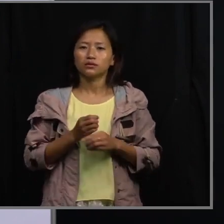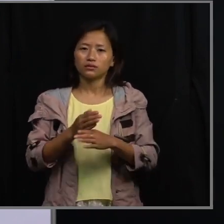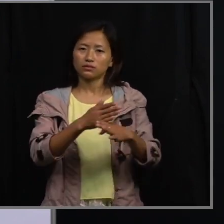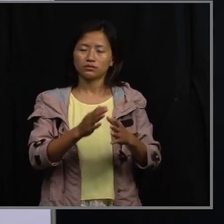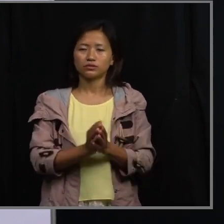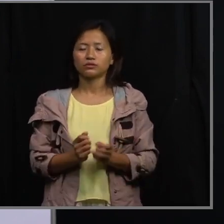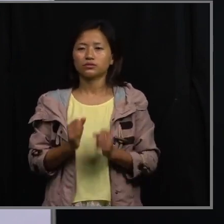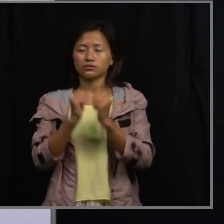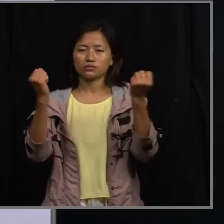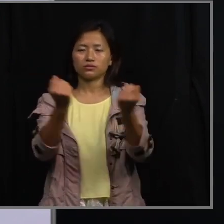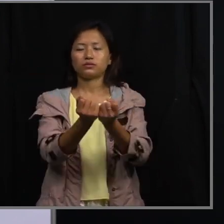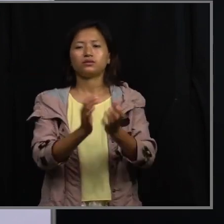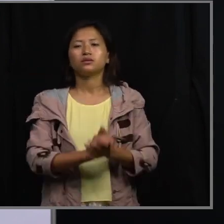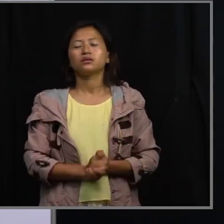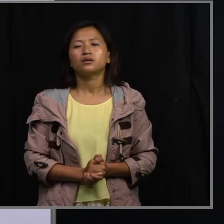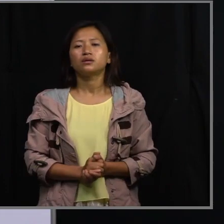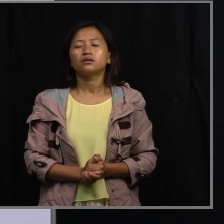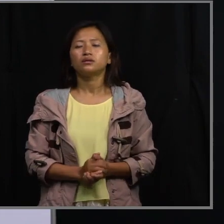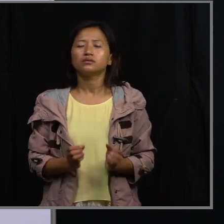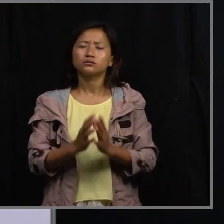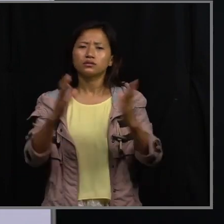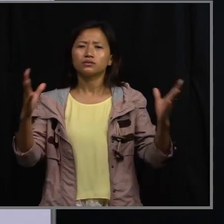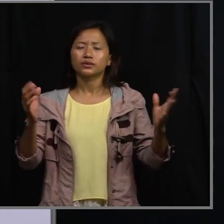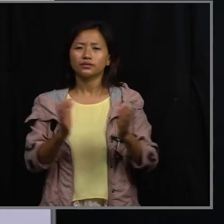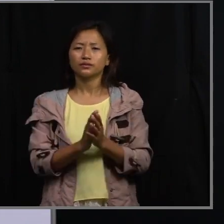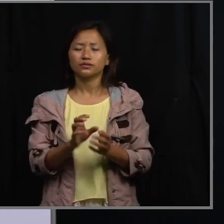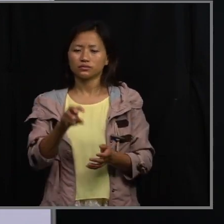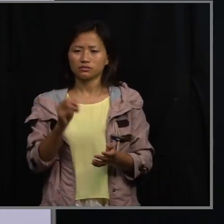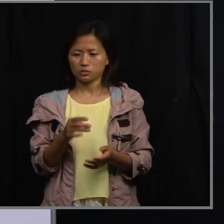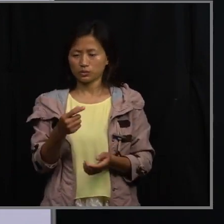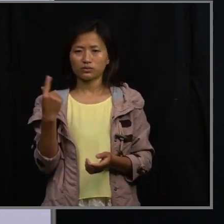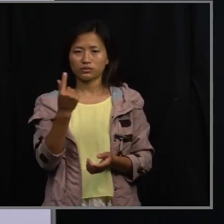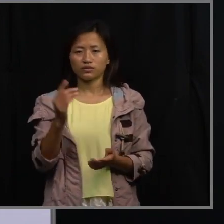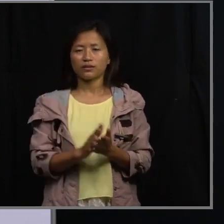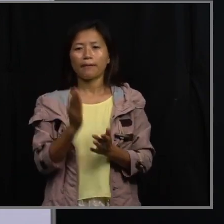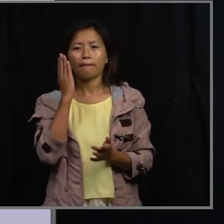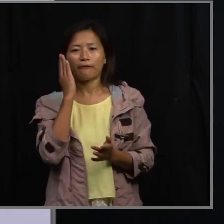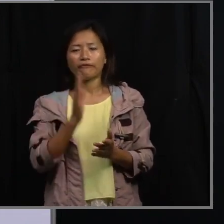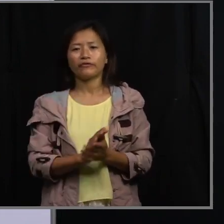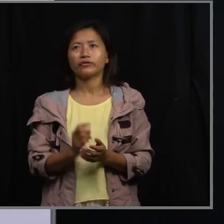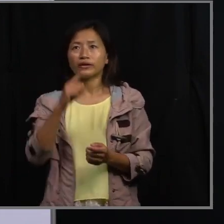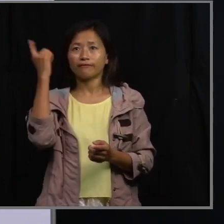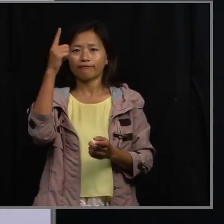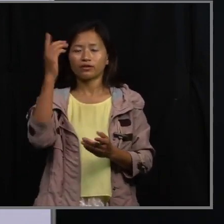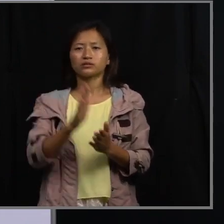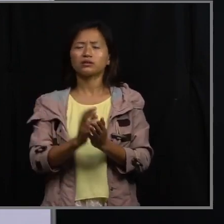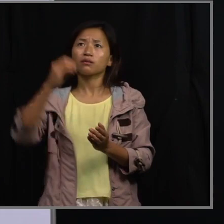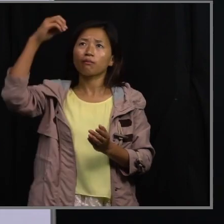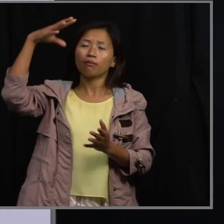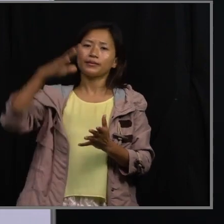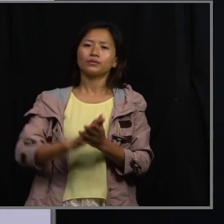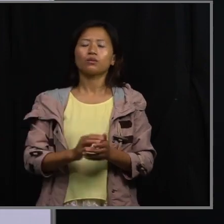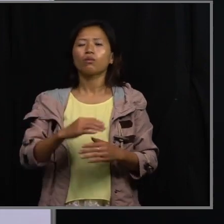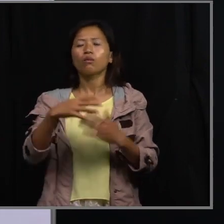the society, right? So many gadgets, you are using mobile phone, or you are using a fan, bulb, everything